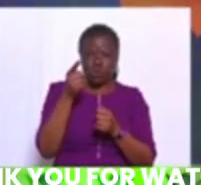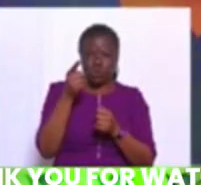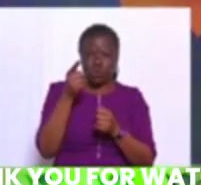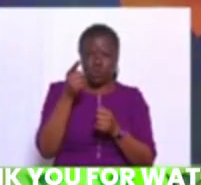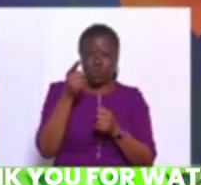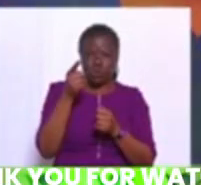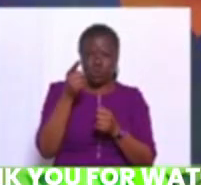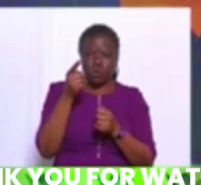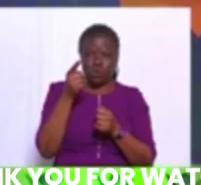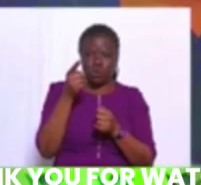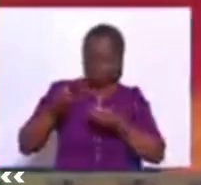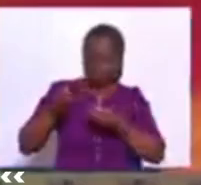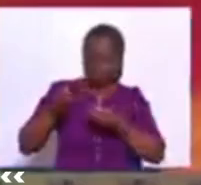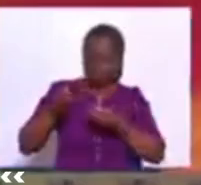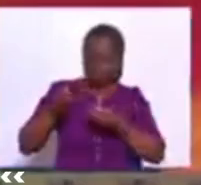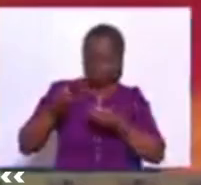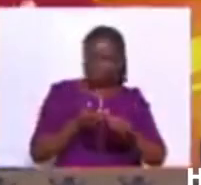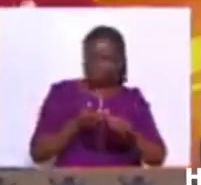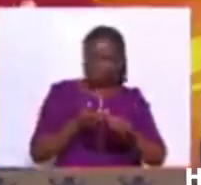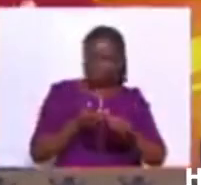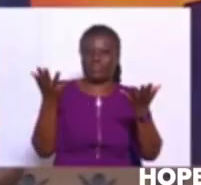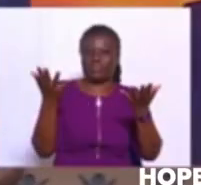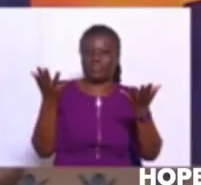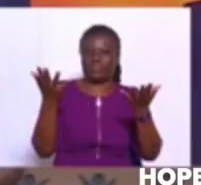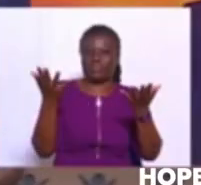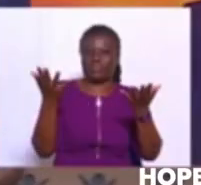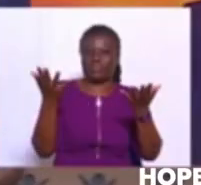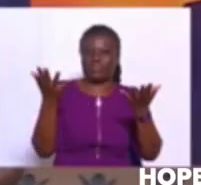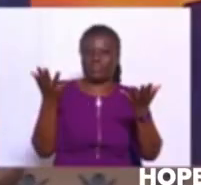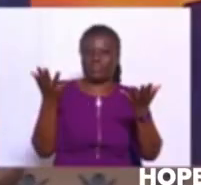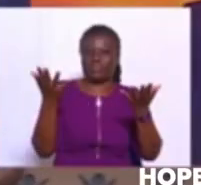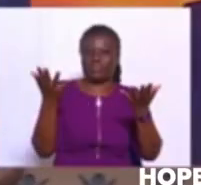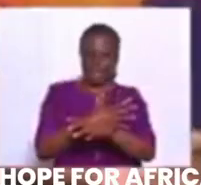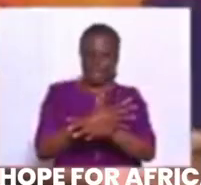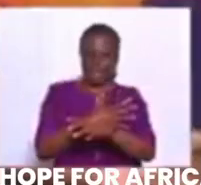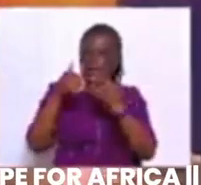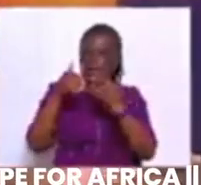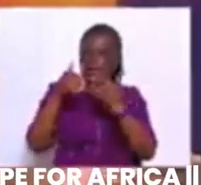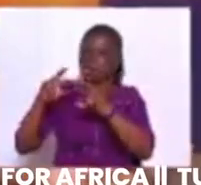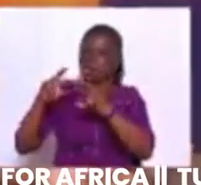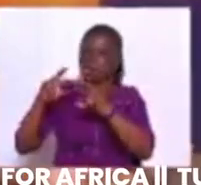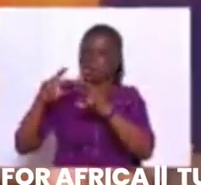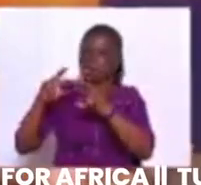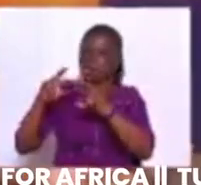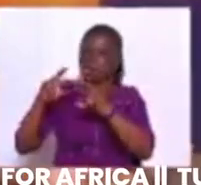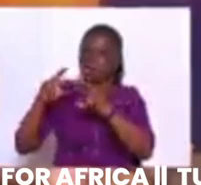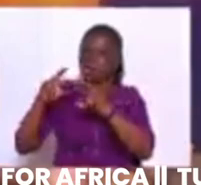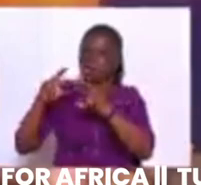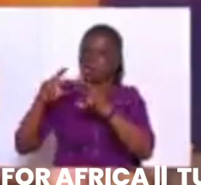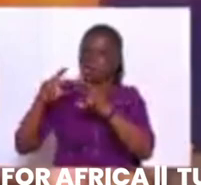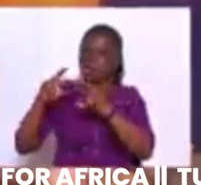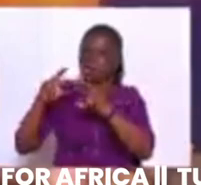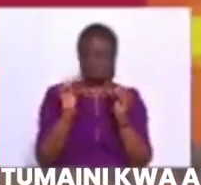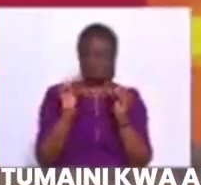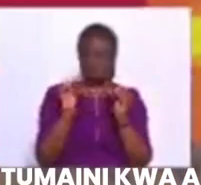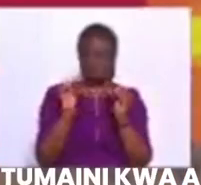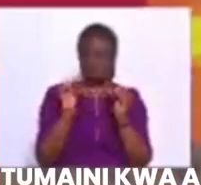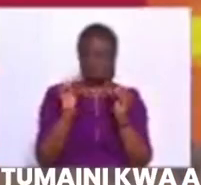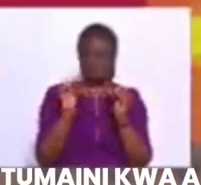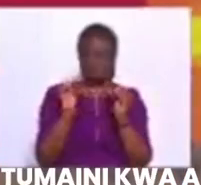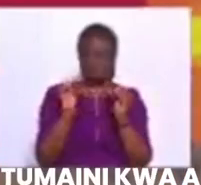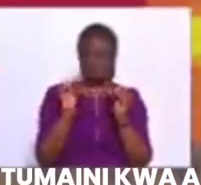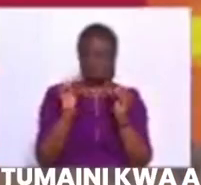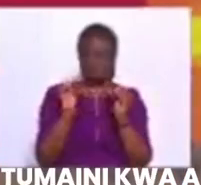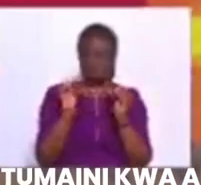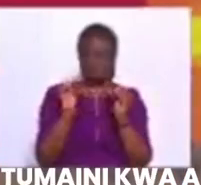let me tell you, all of the researchers didn't believe it, because they're all meat eaters,